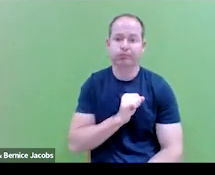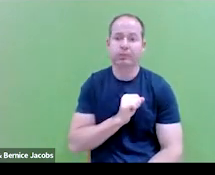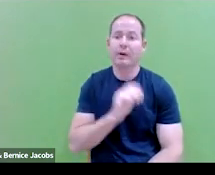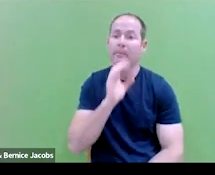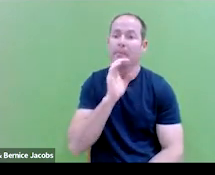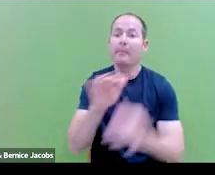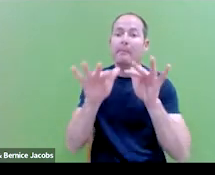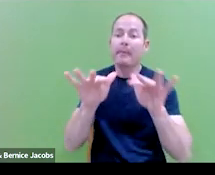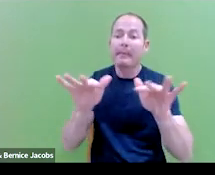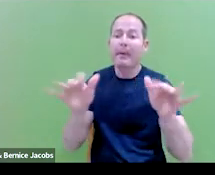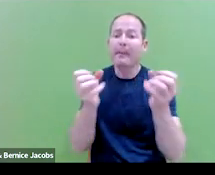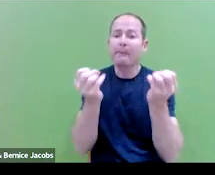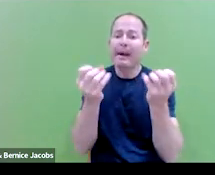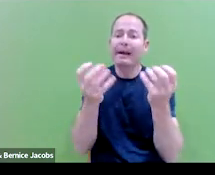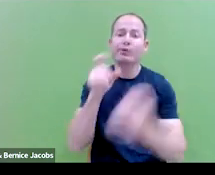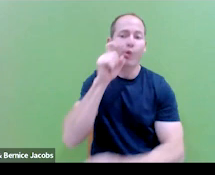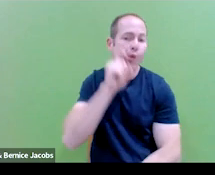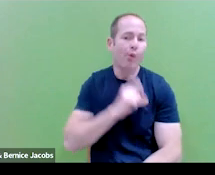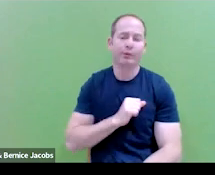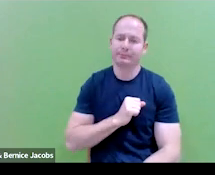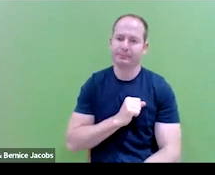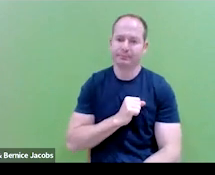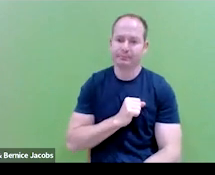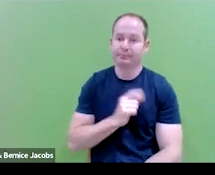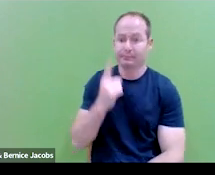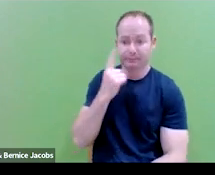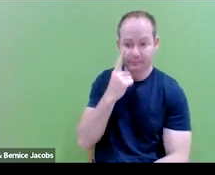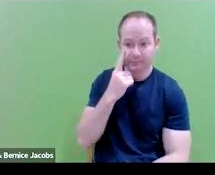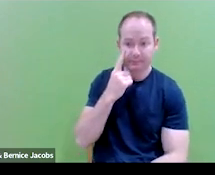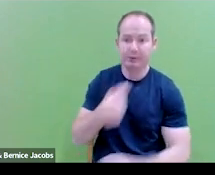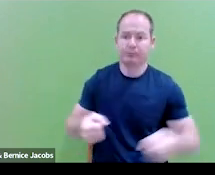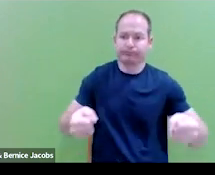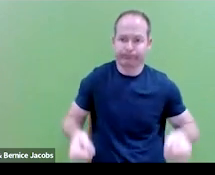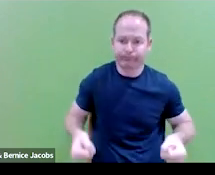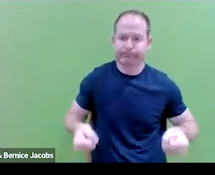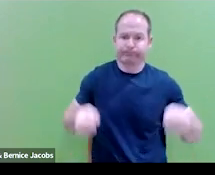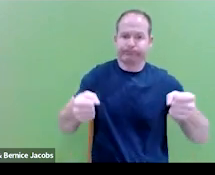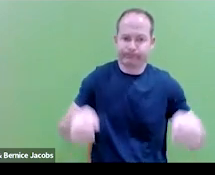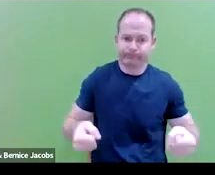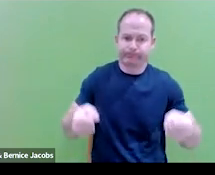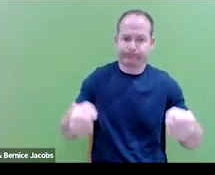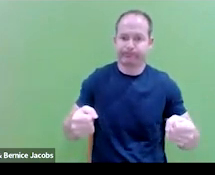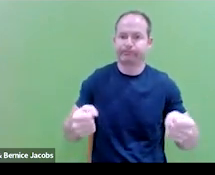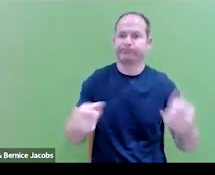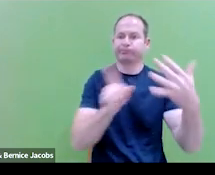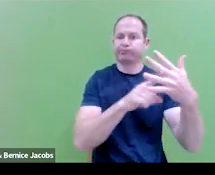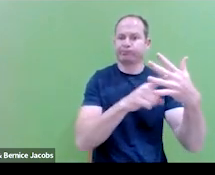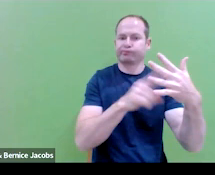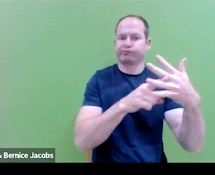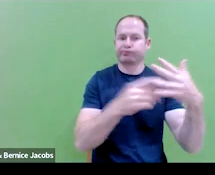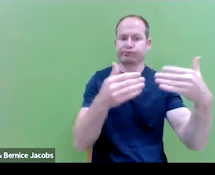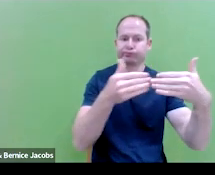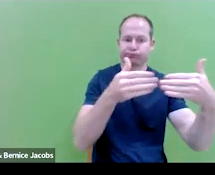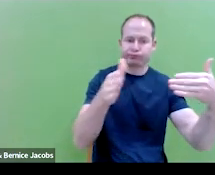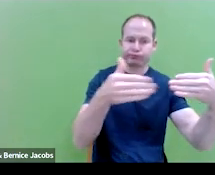population. Next on the screen is somebody who's using crutches and big glass panels with visual markings